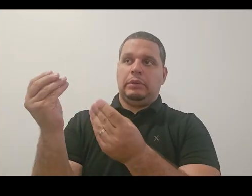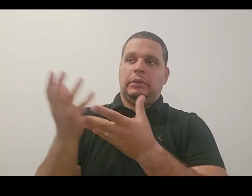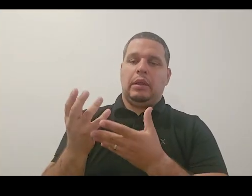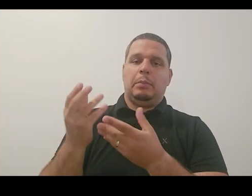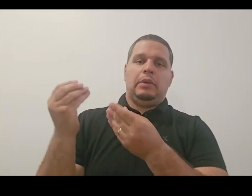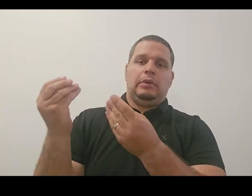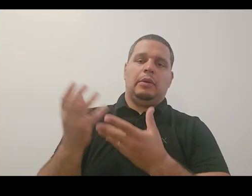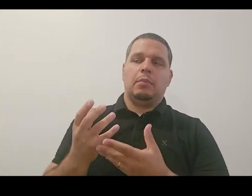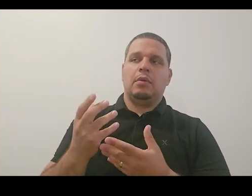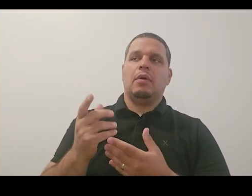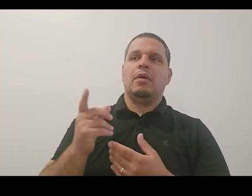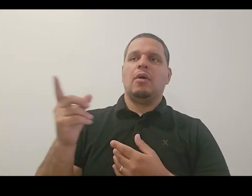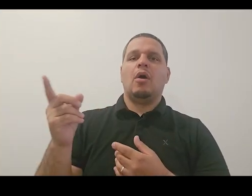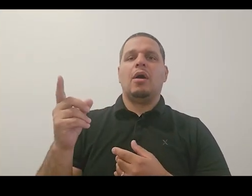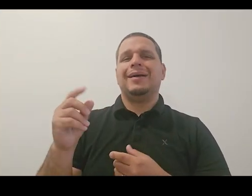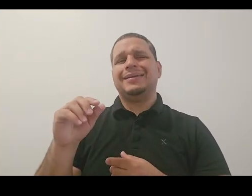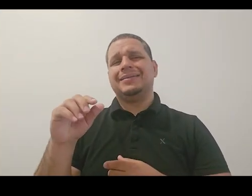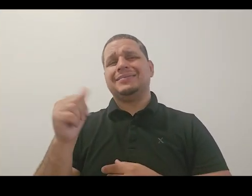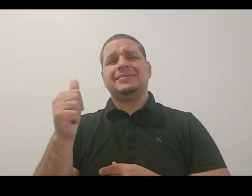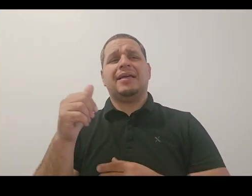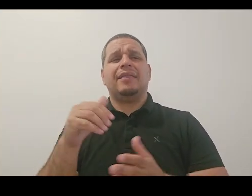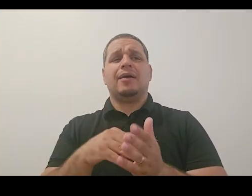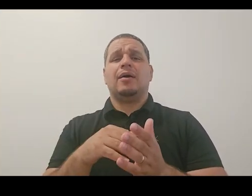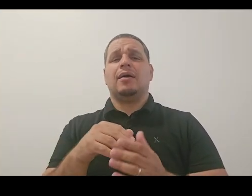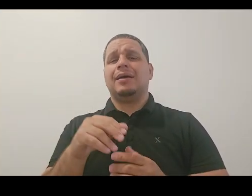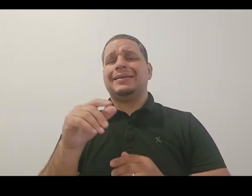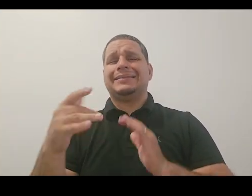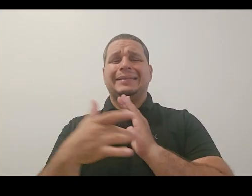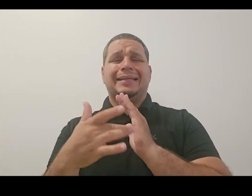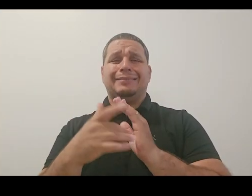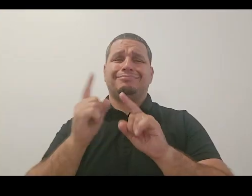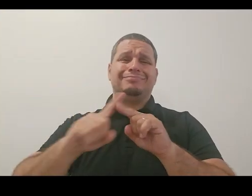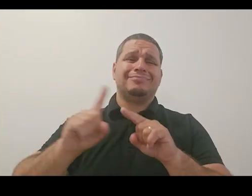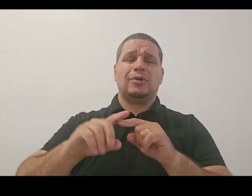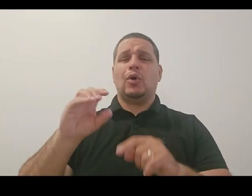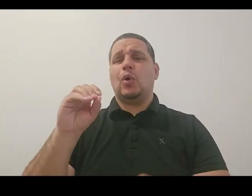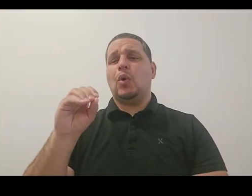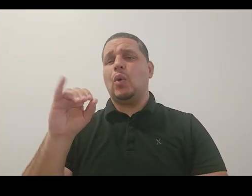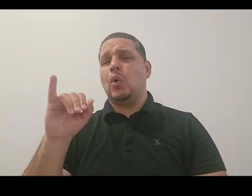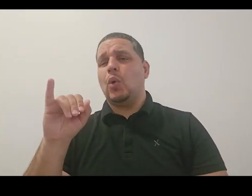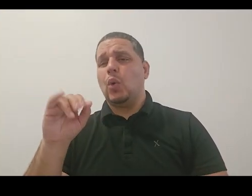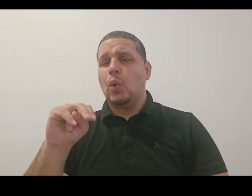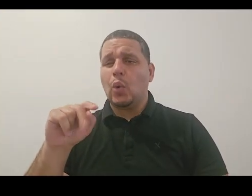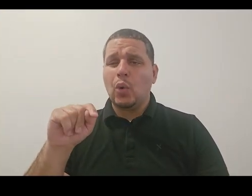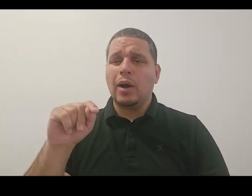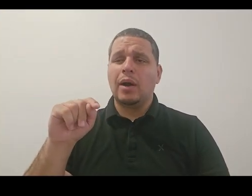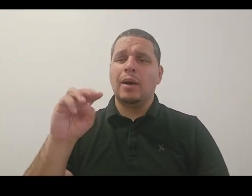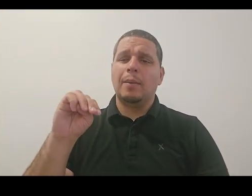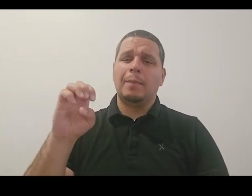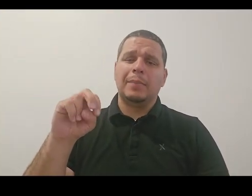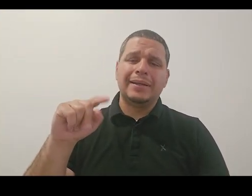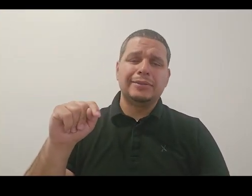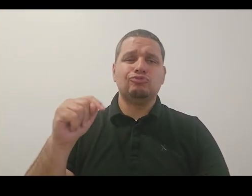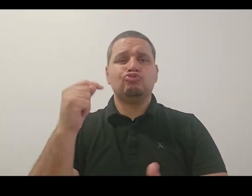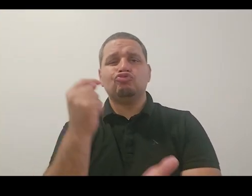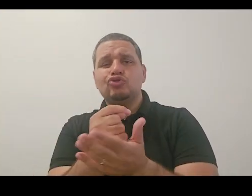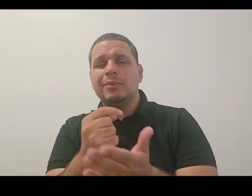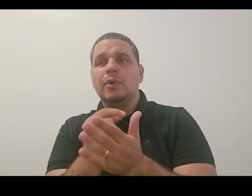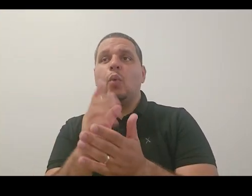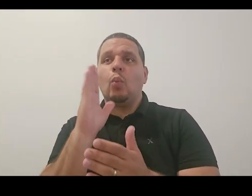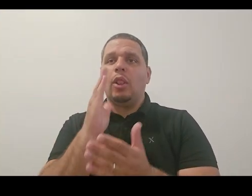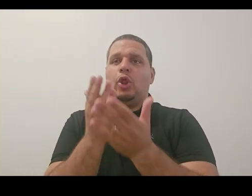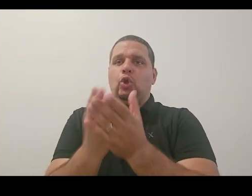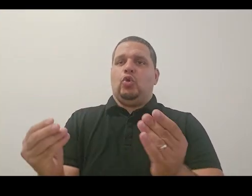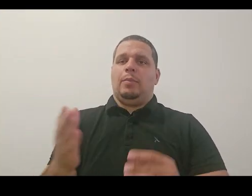me different tantras and mantras and techniques and ointments and treatments that